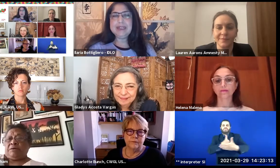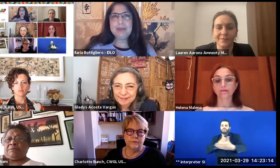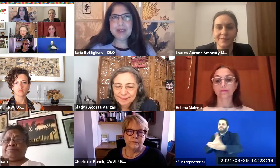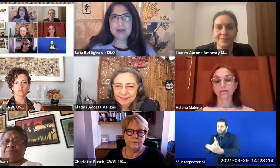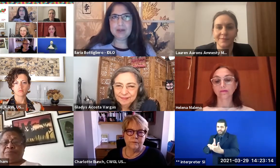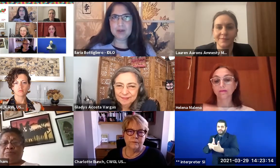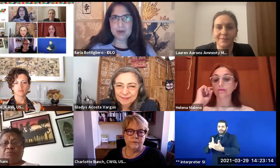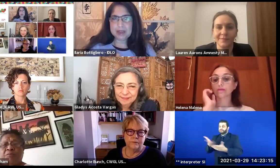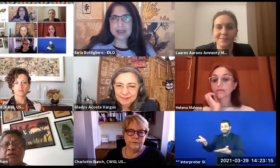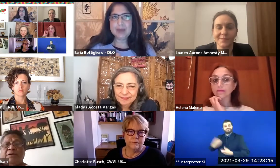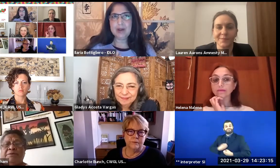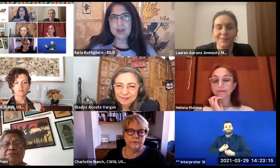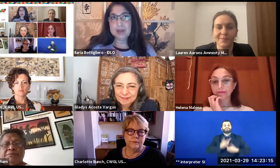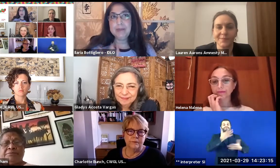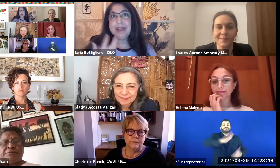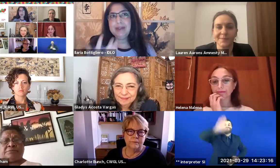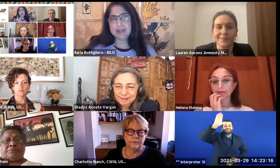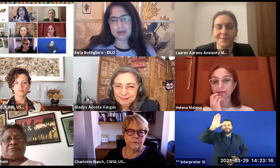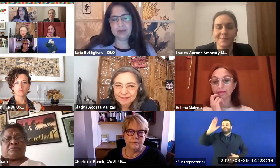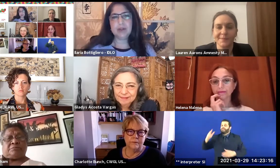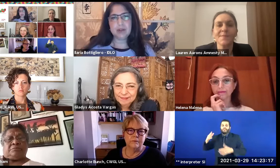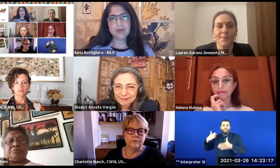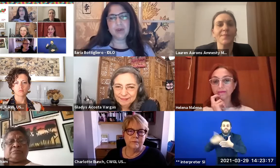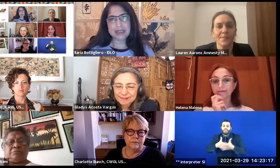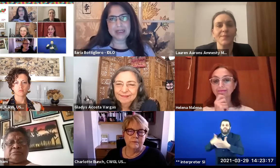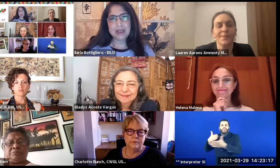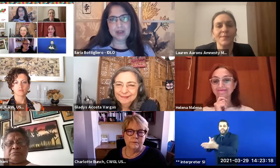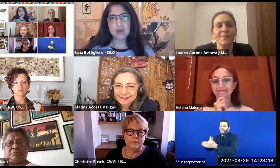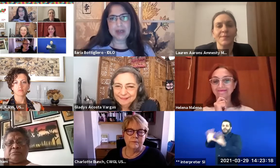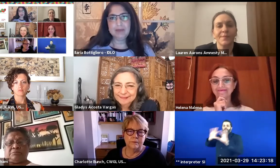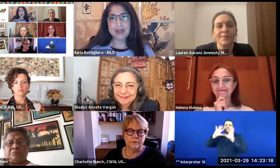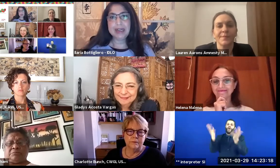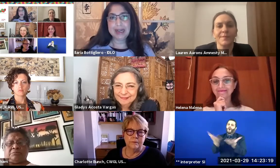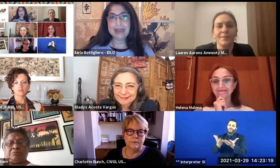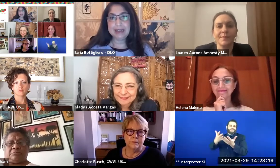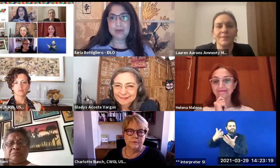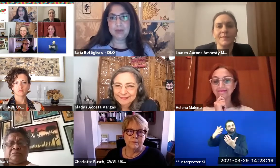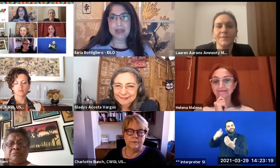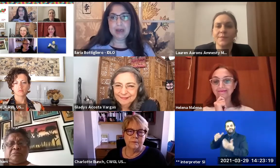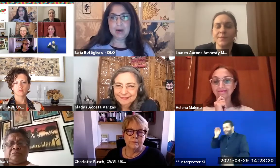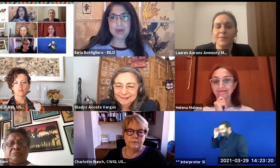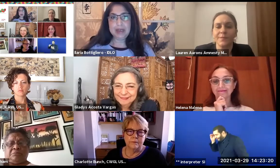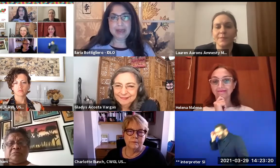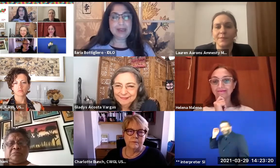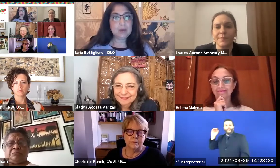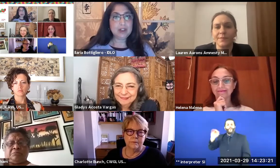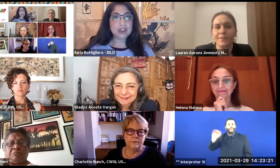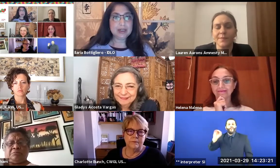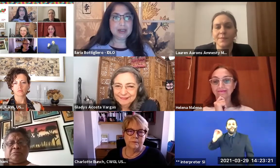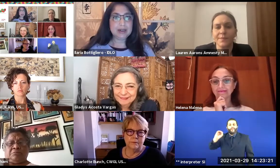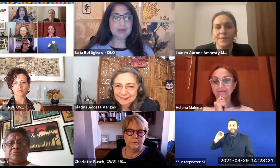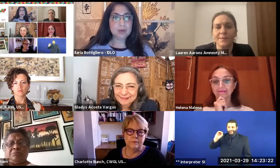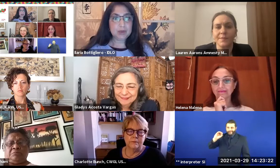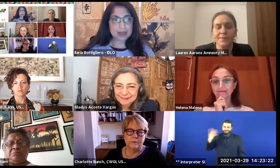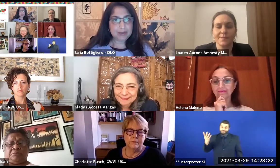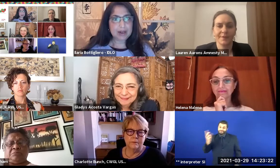the recipient of those voices, but also the megaphone for those voices. So I am very glad that we had that question,